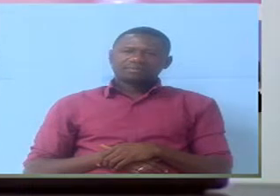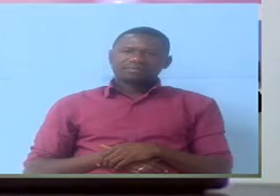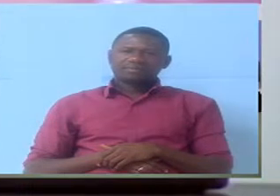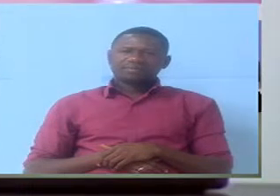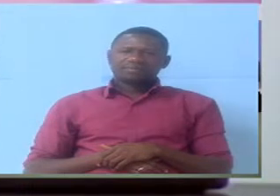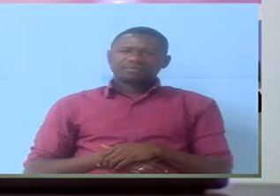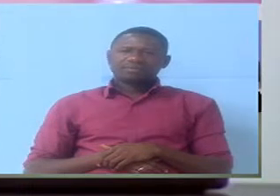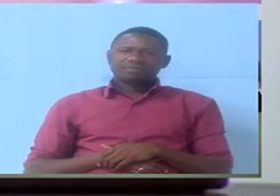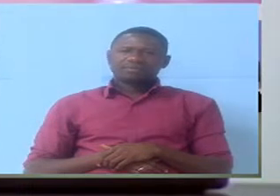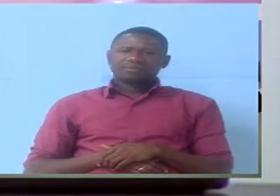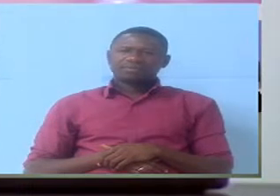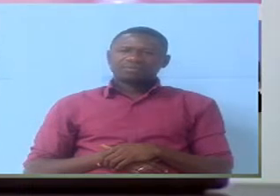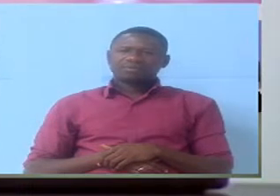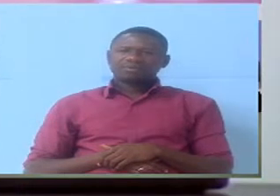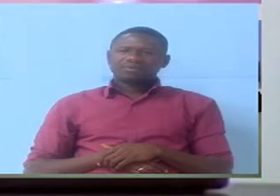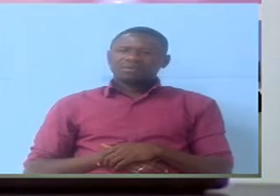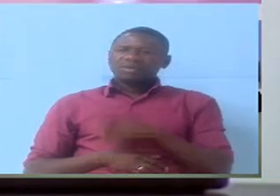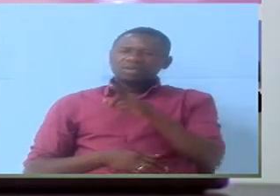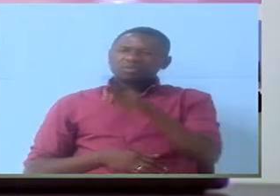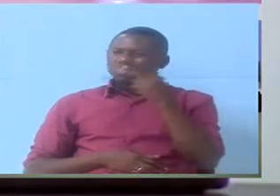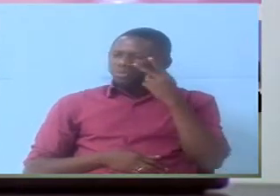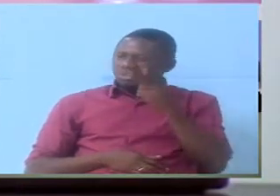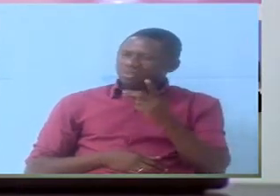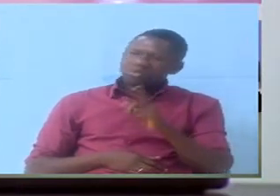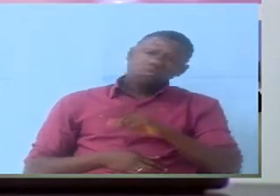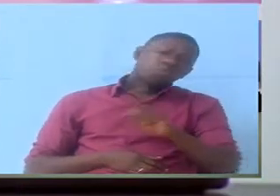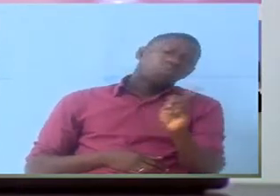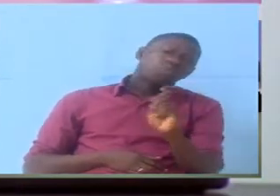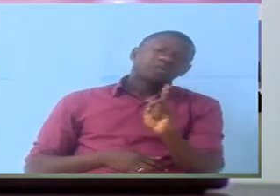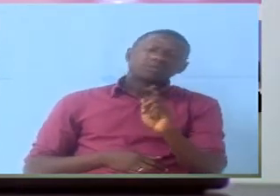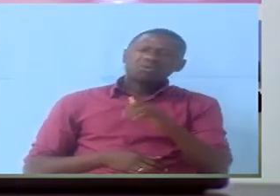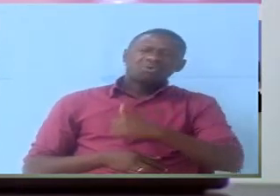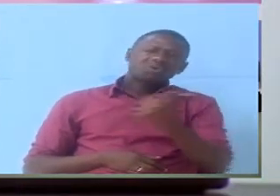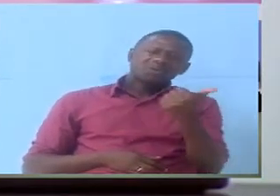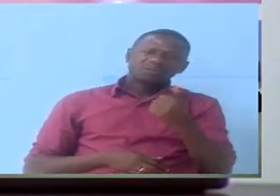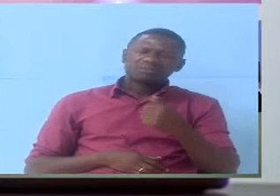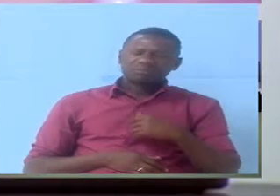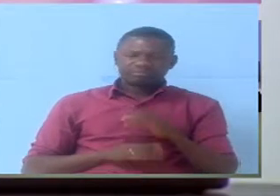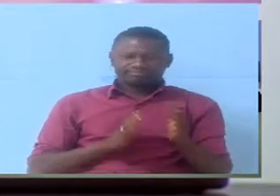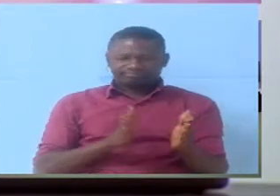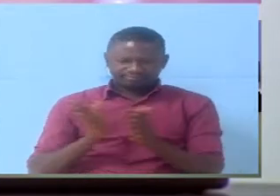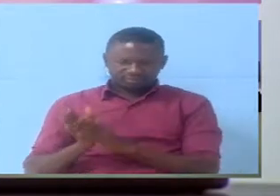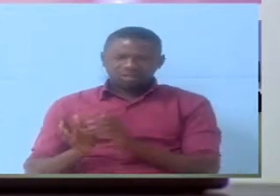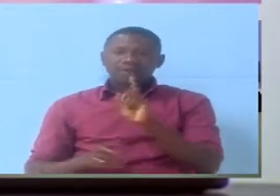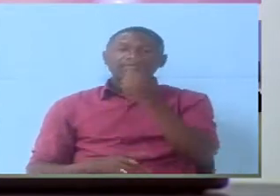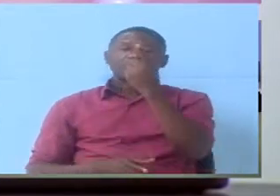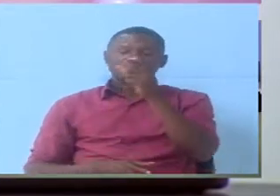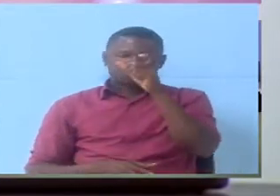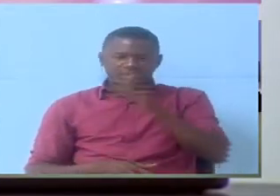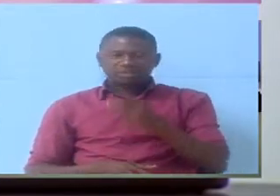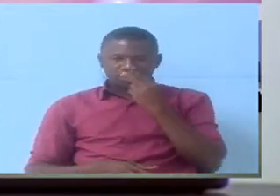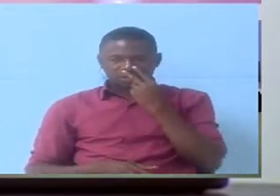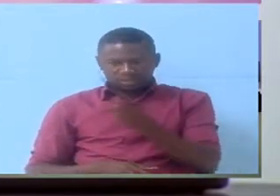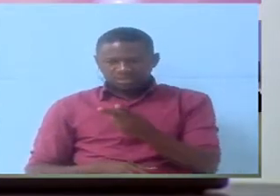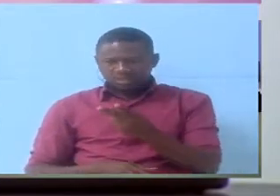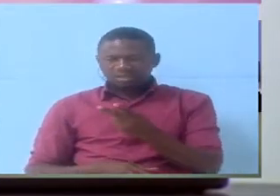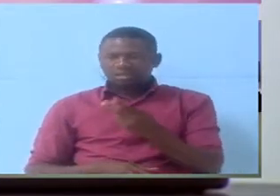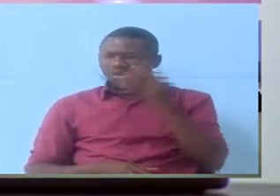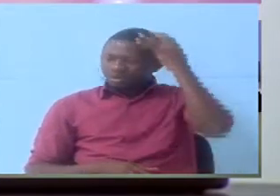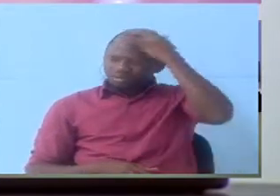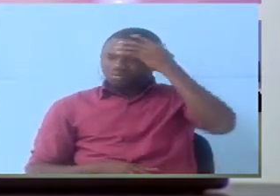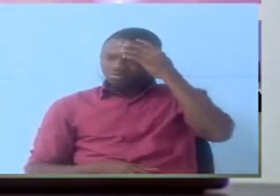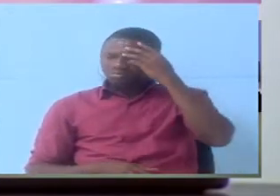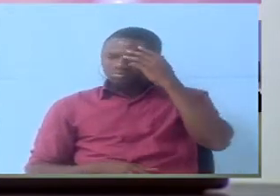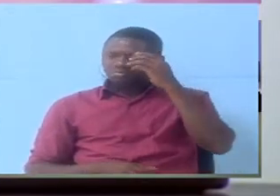What else did you see? You saw the first body. After the head was broken, blood coming from